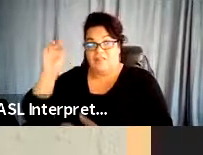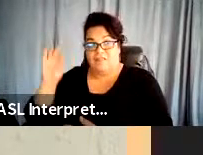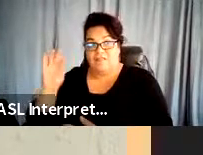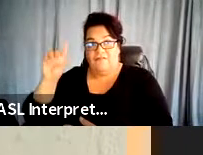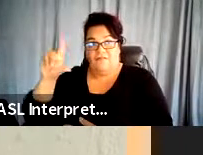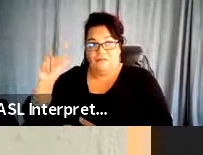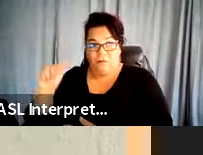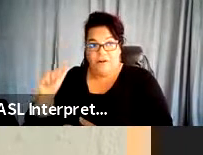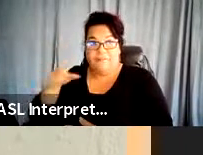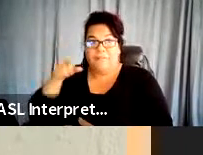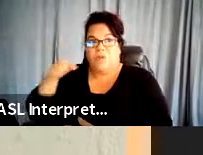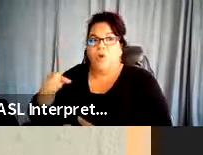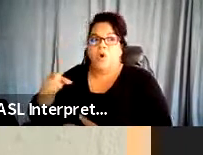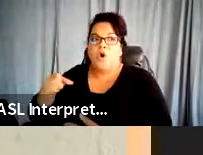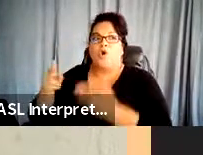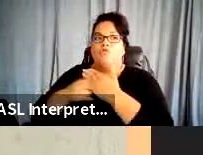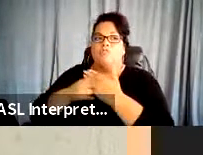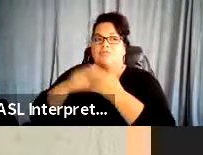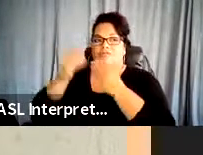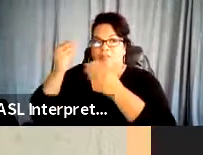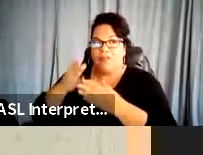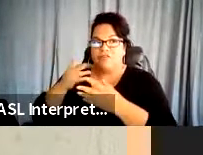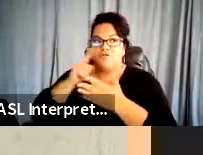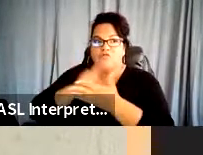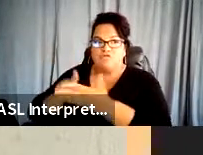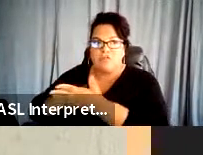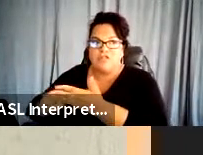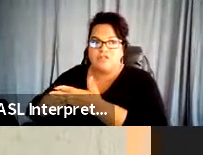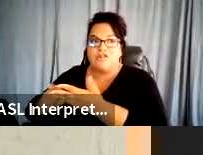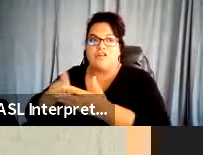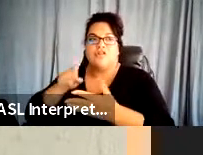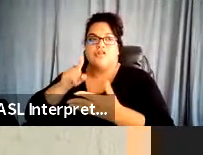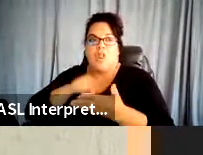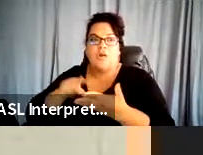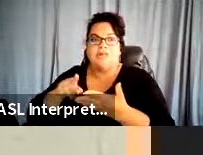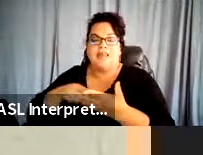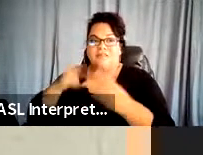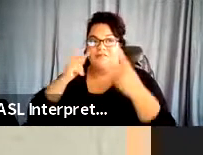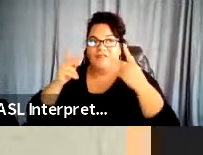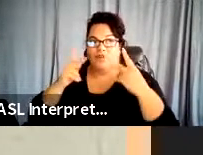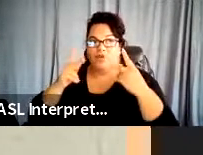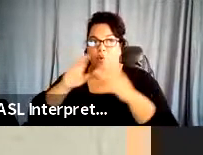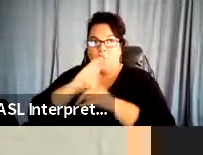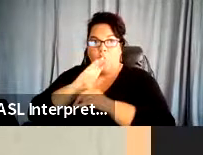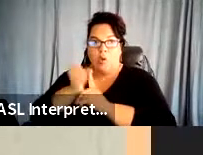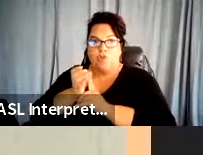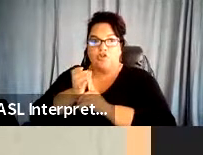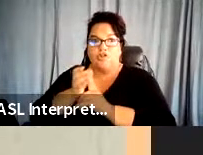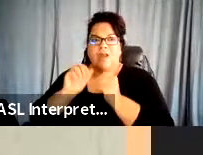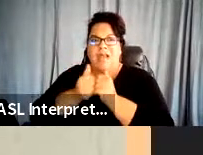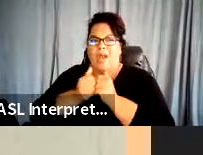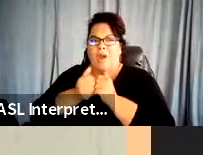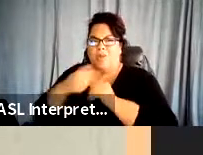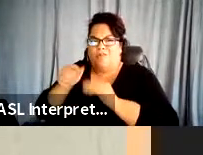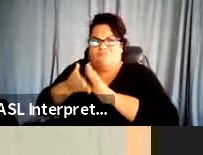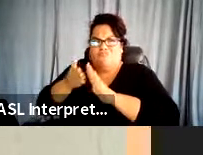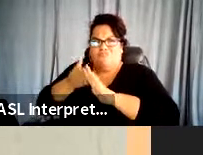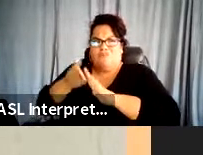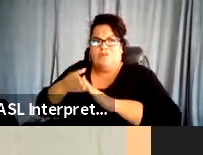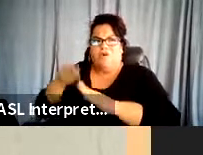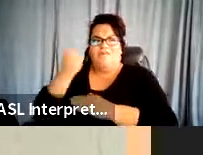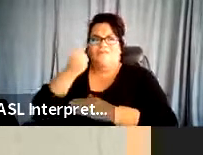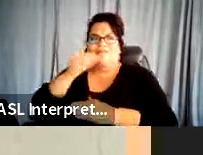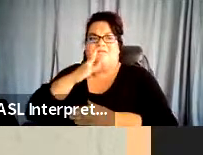archivally informed research examines how visual culture operates within feminist and queer social